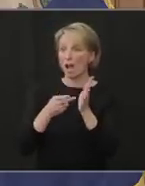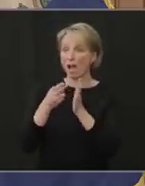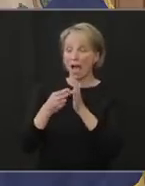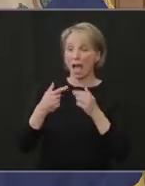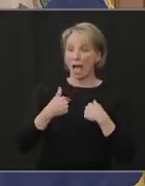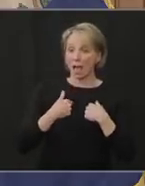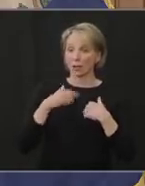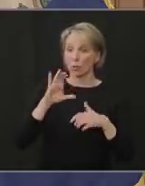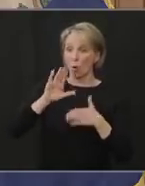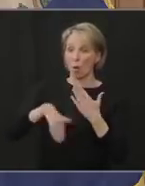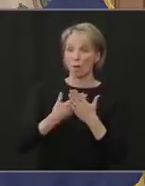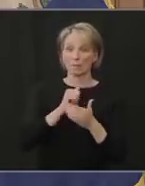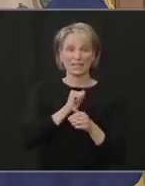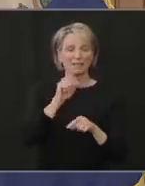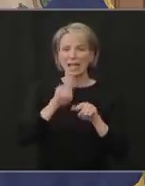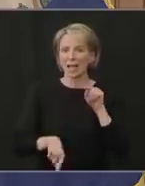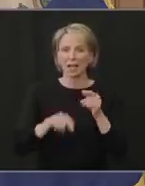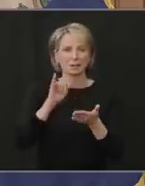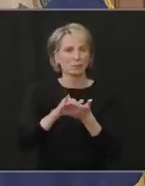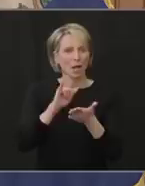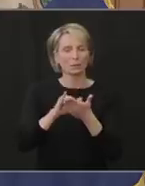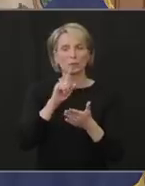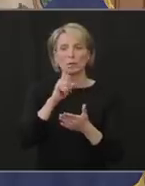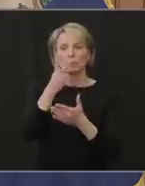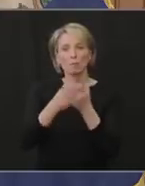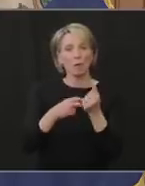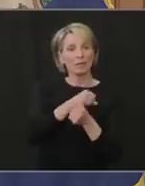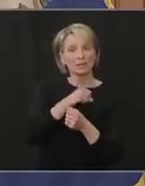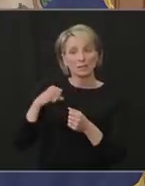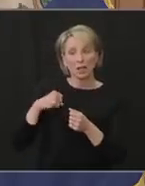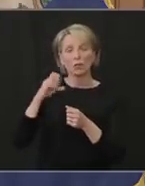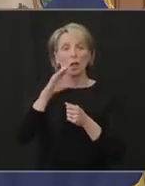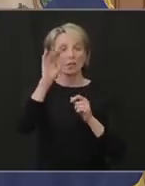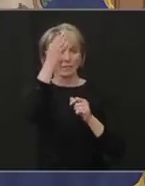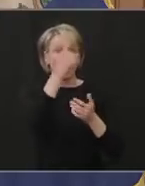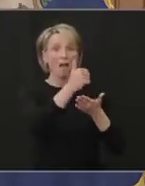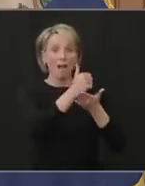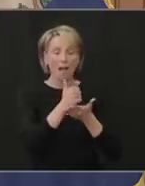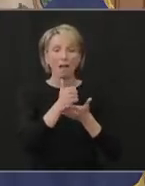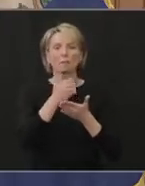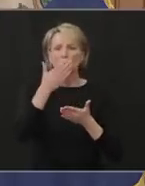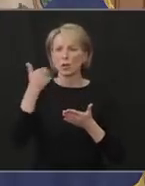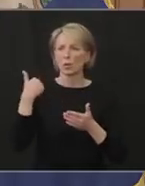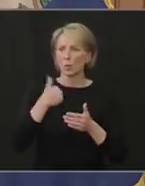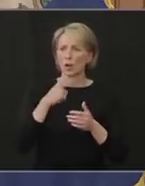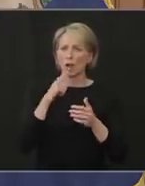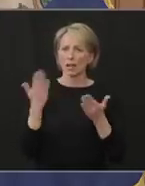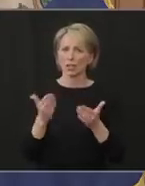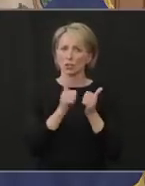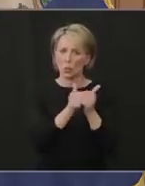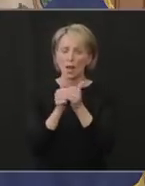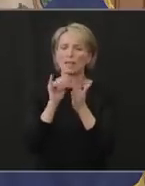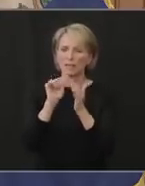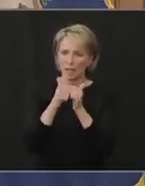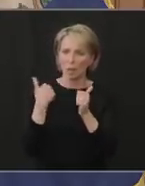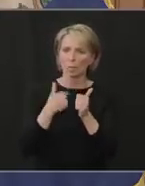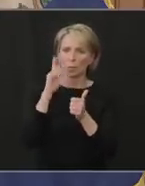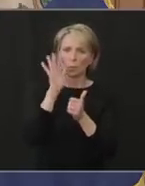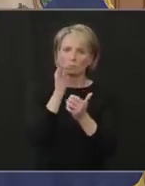without, you know, Chris and Dick and the federal government. And we're in this together, and this is how we power through